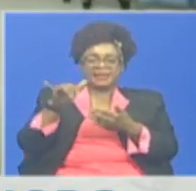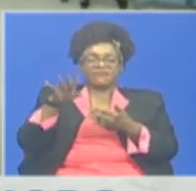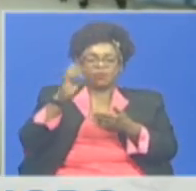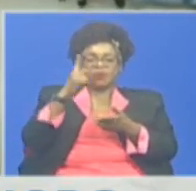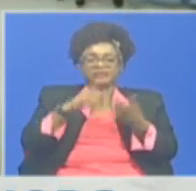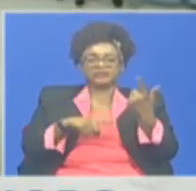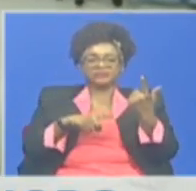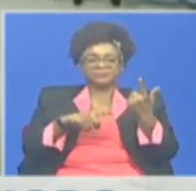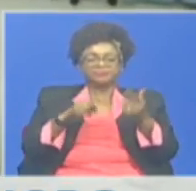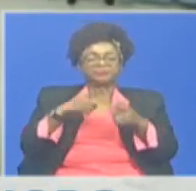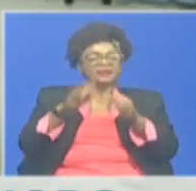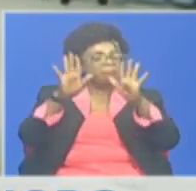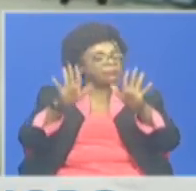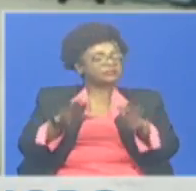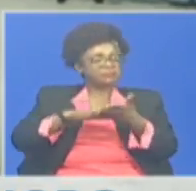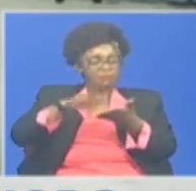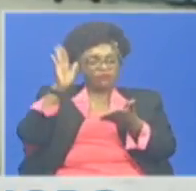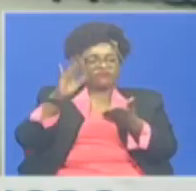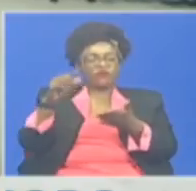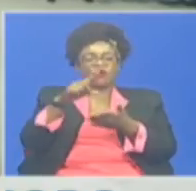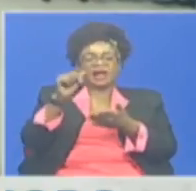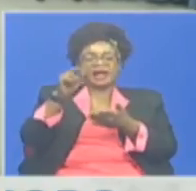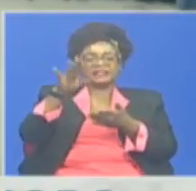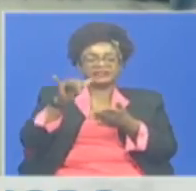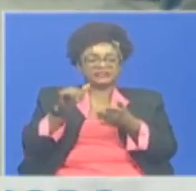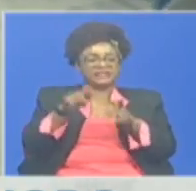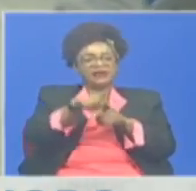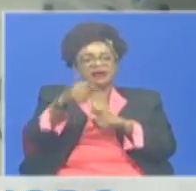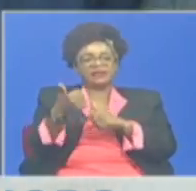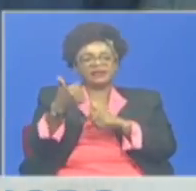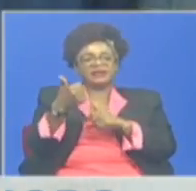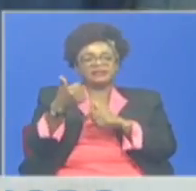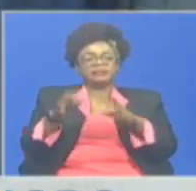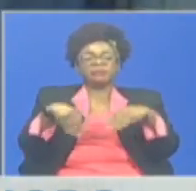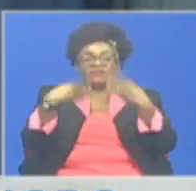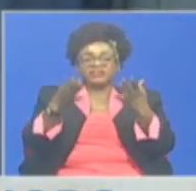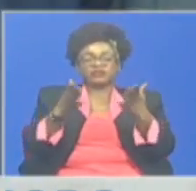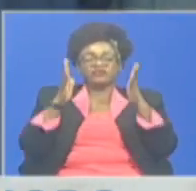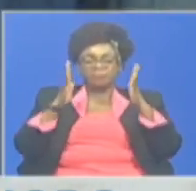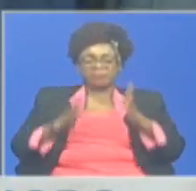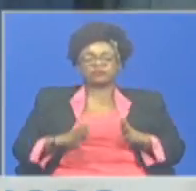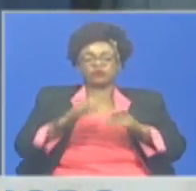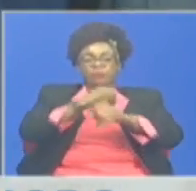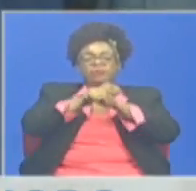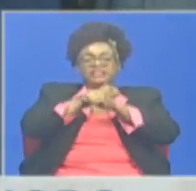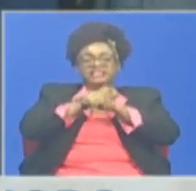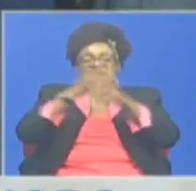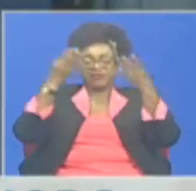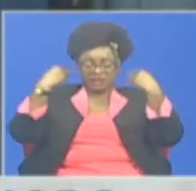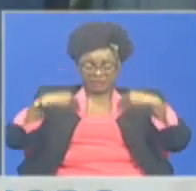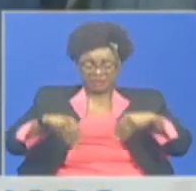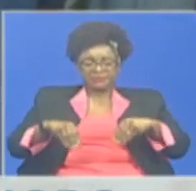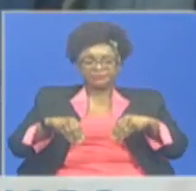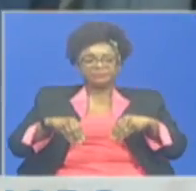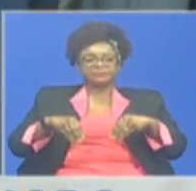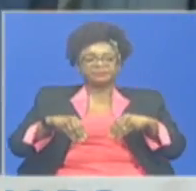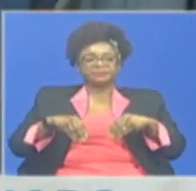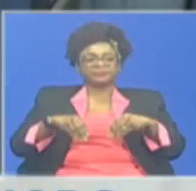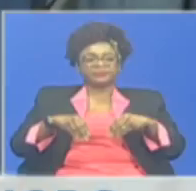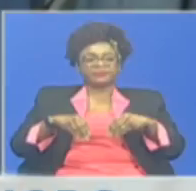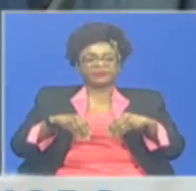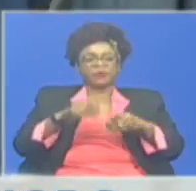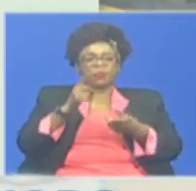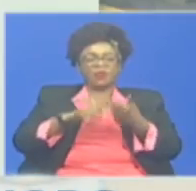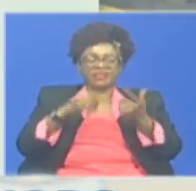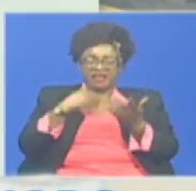more importantly, at least for Gladys and her peers, is the provision of personal protective gear, the only barrier between them and the disease they face